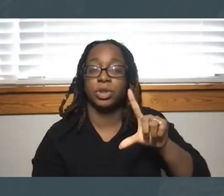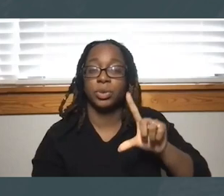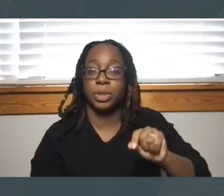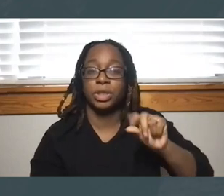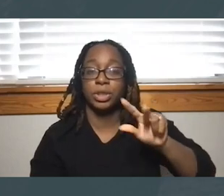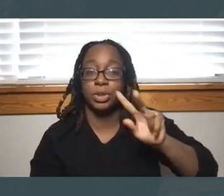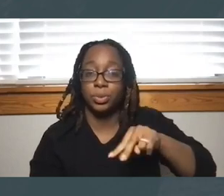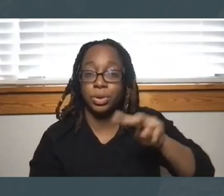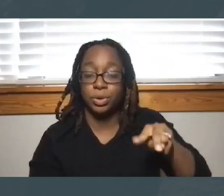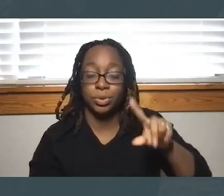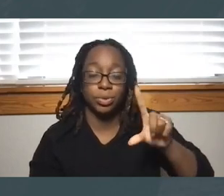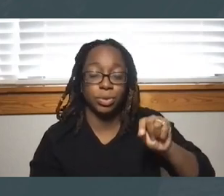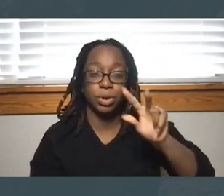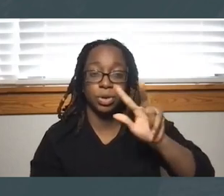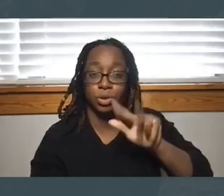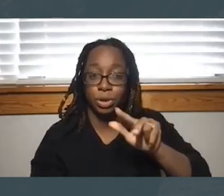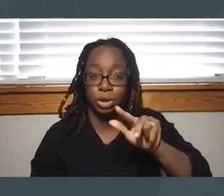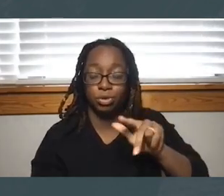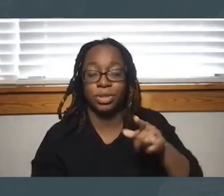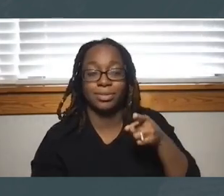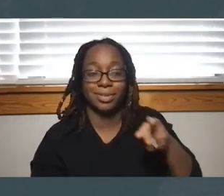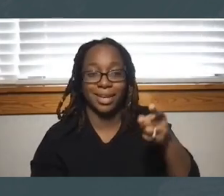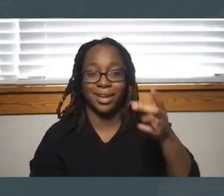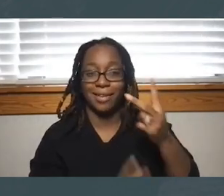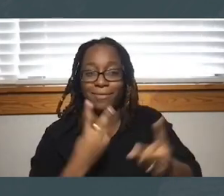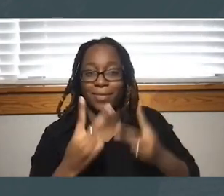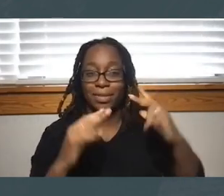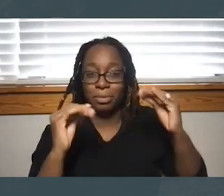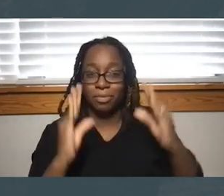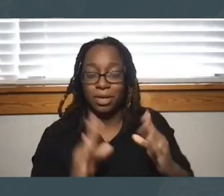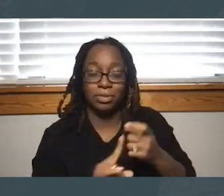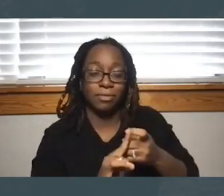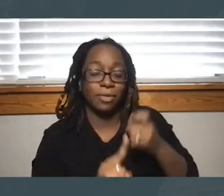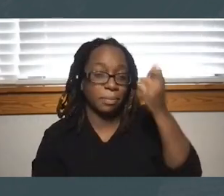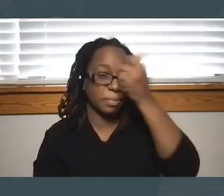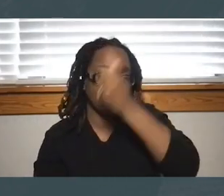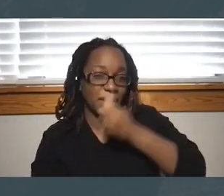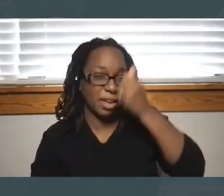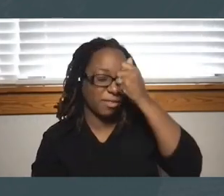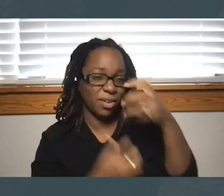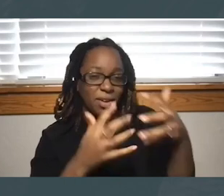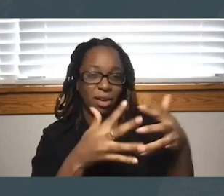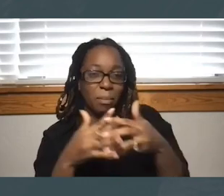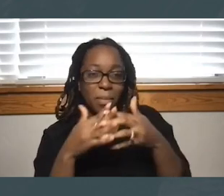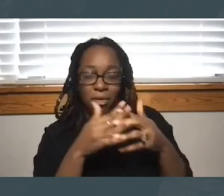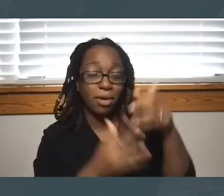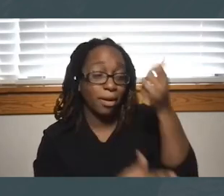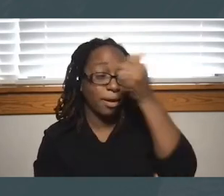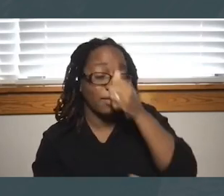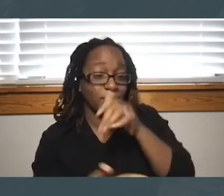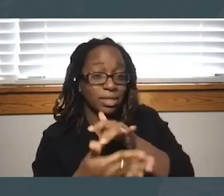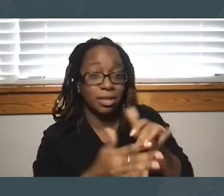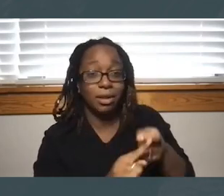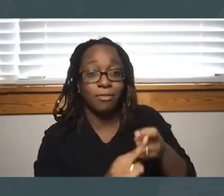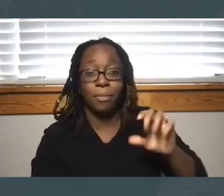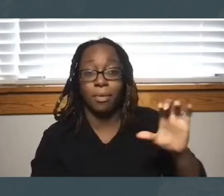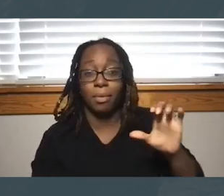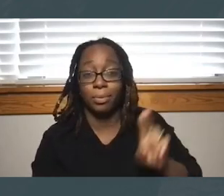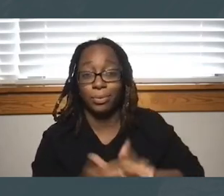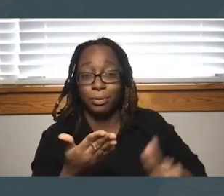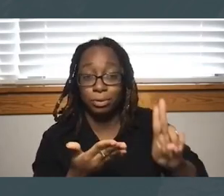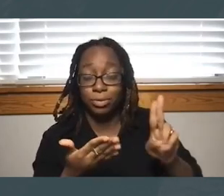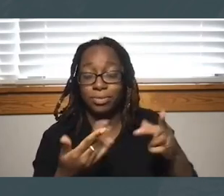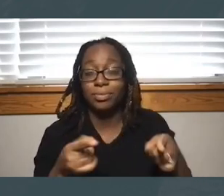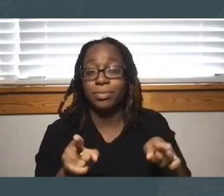Arts Project International Visiting Professor at the African American and Africana Studies Department of Columbia University, as well